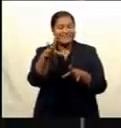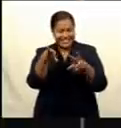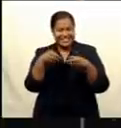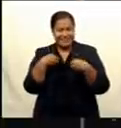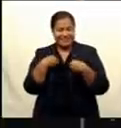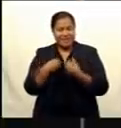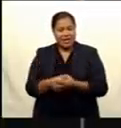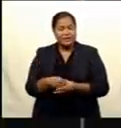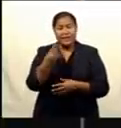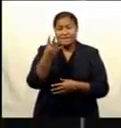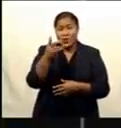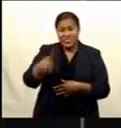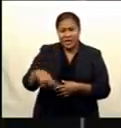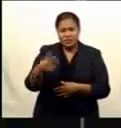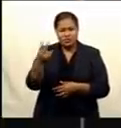drug.